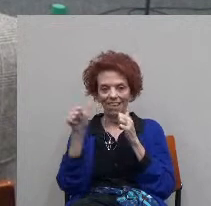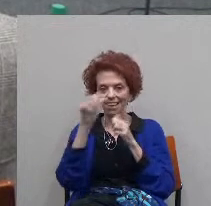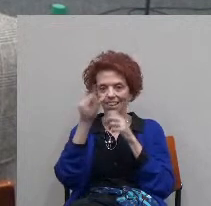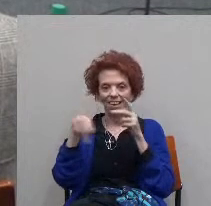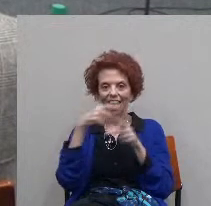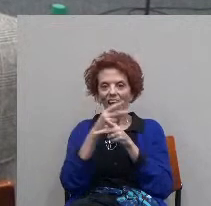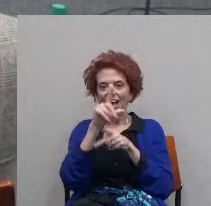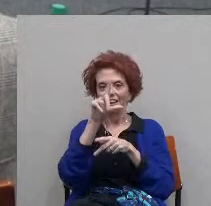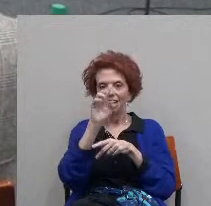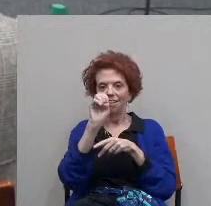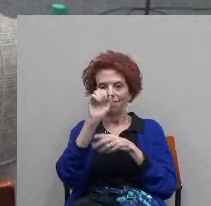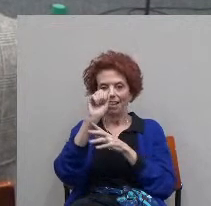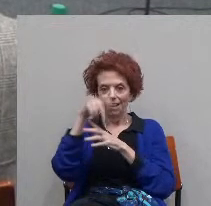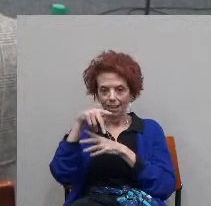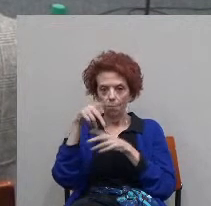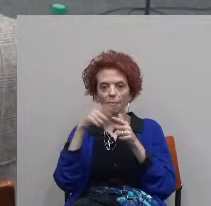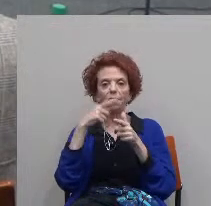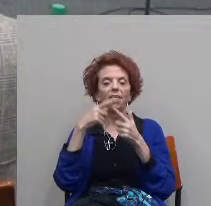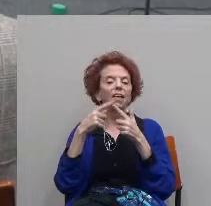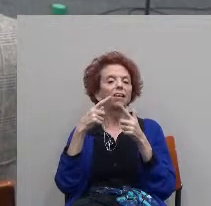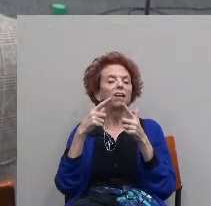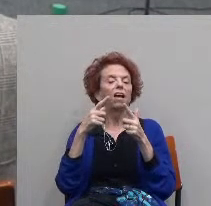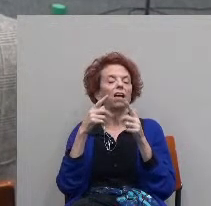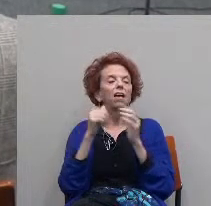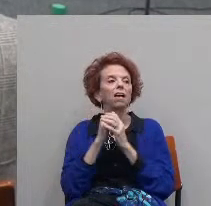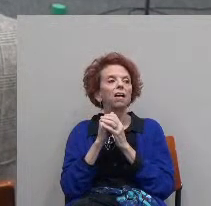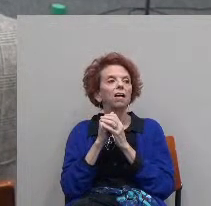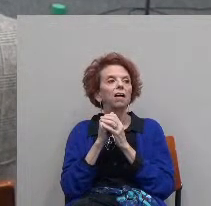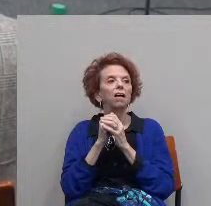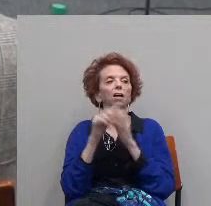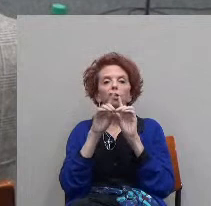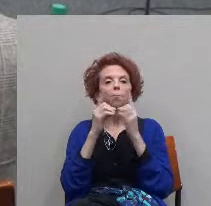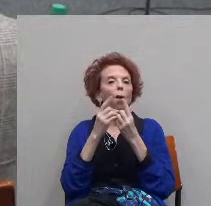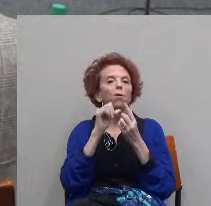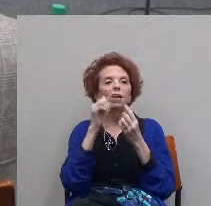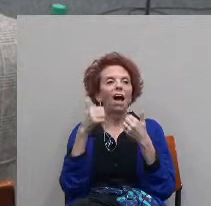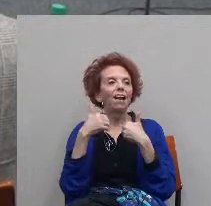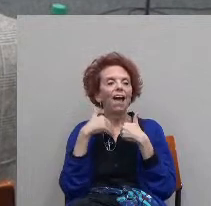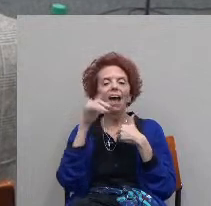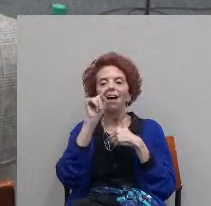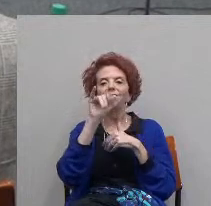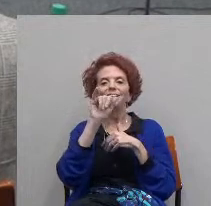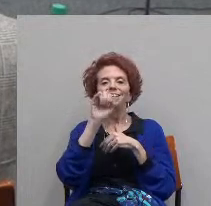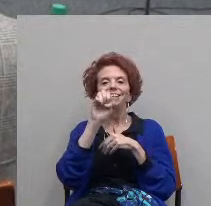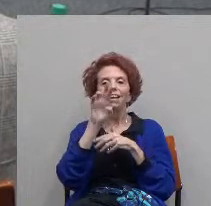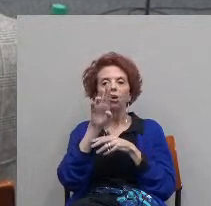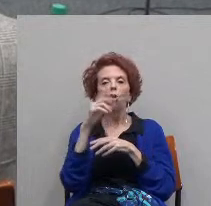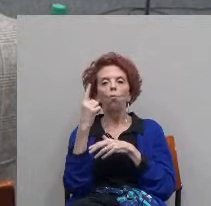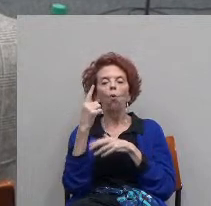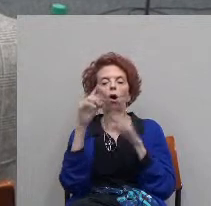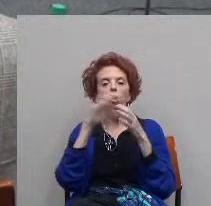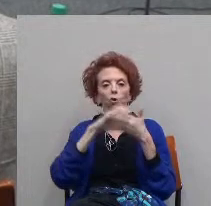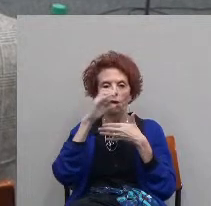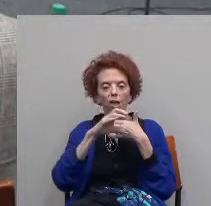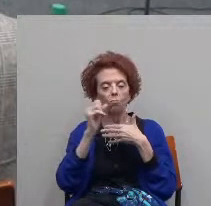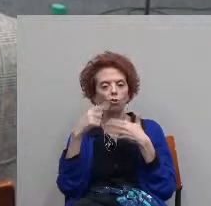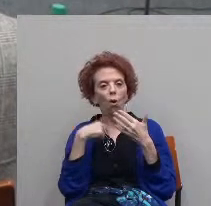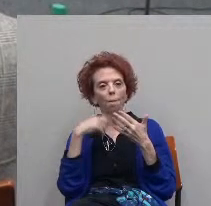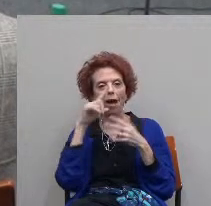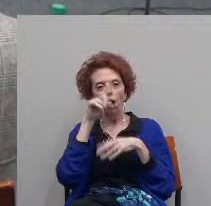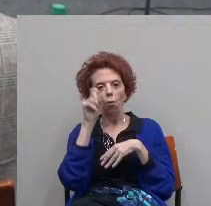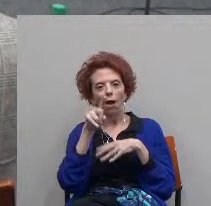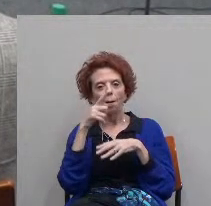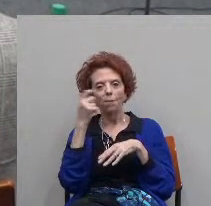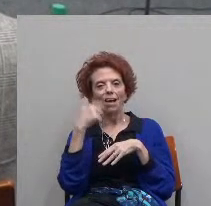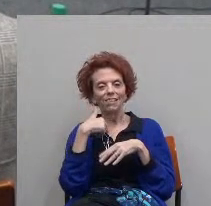LEAP test, the department would not have a Tier 1 curriculum for this. And so my question it's based